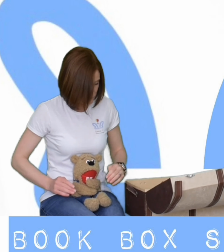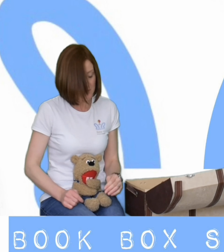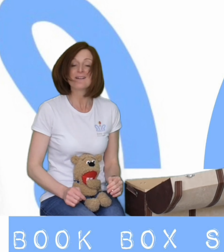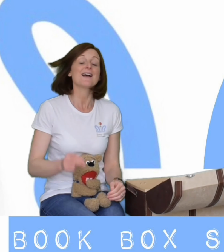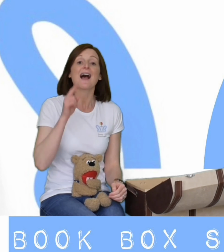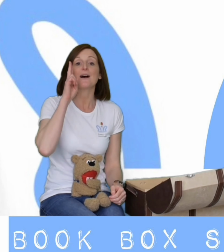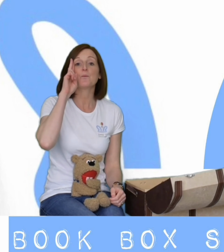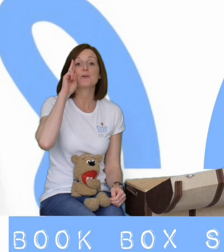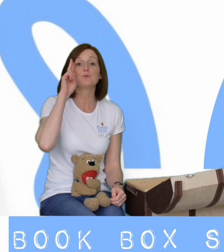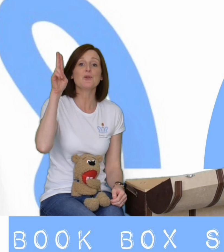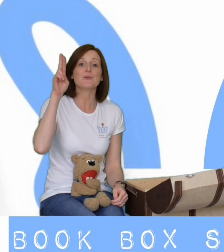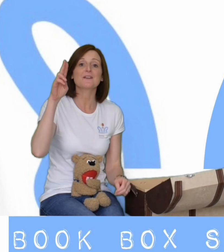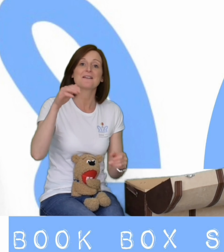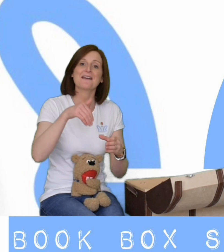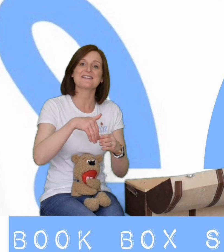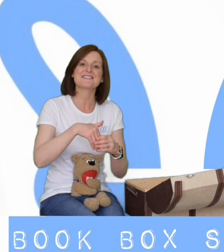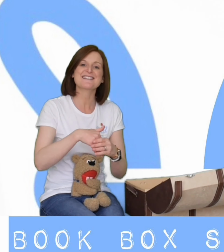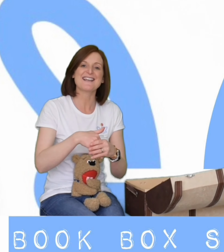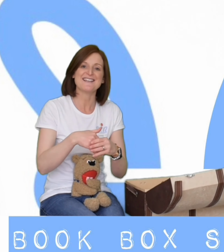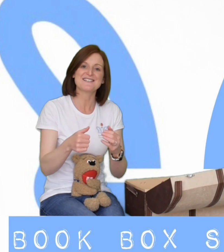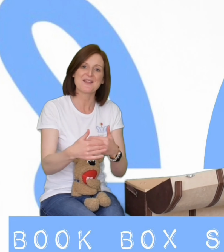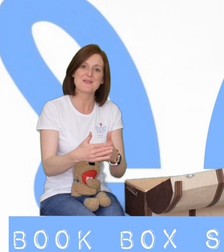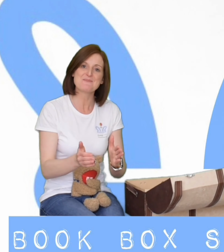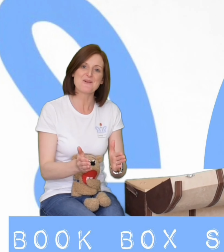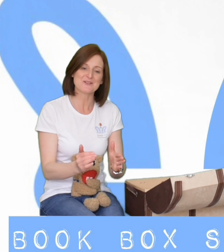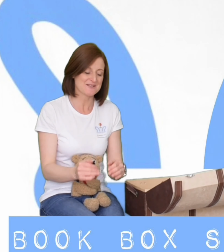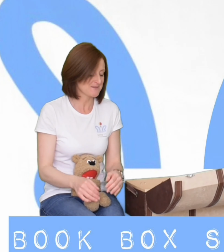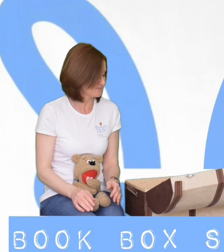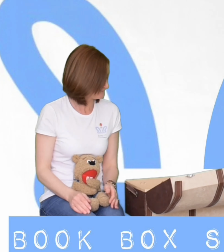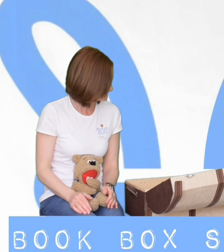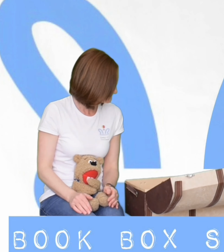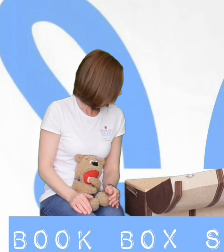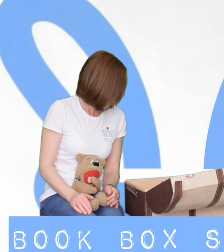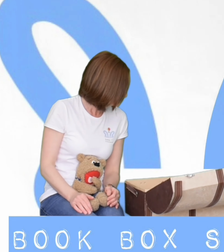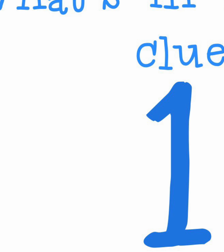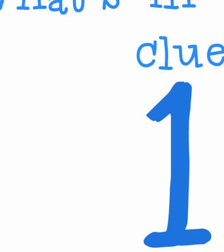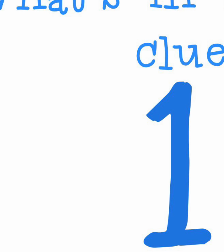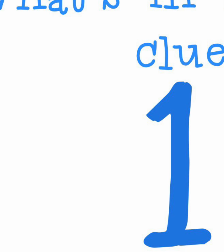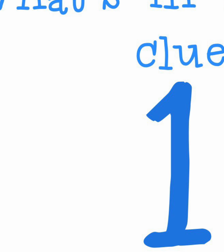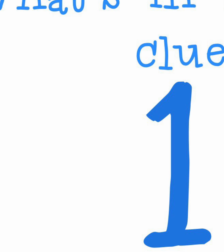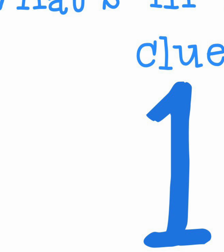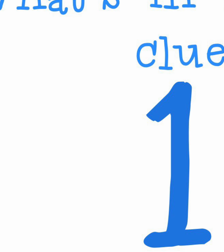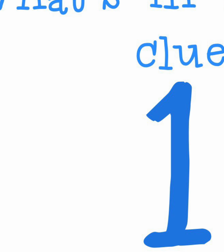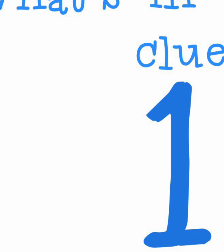There we go. And we'll look inside the box.